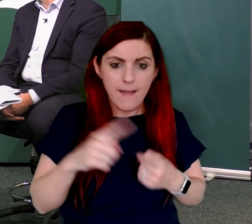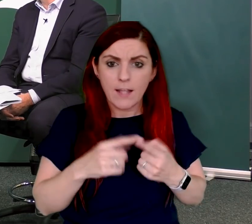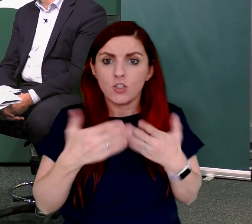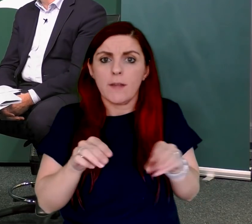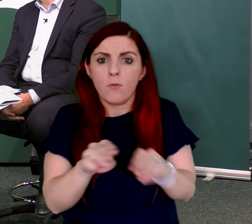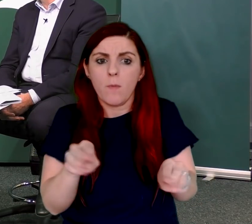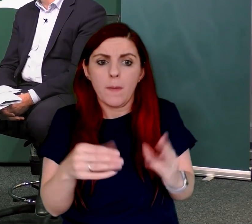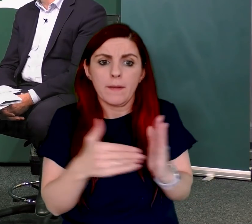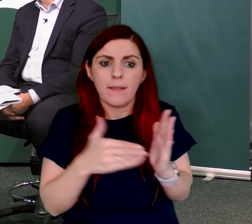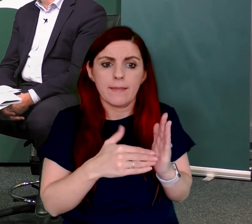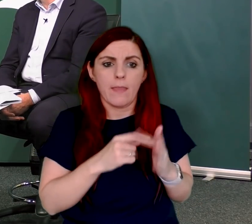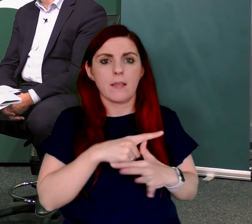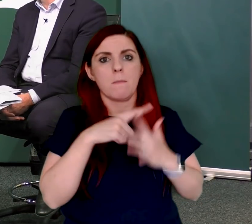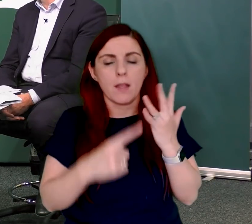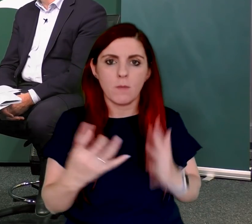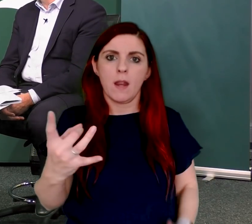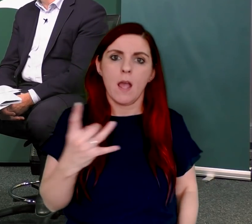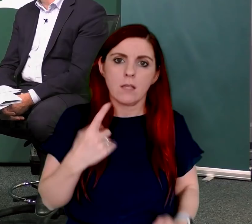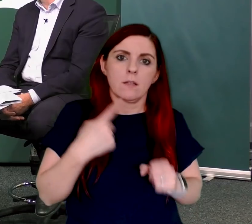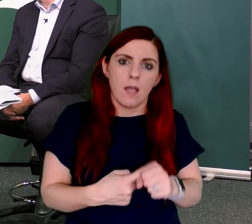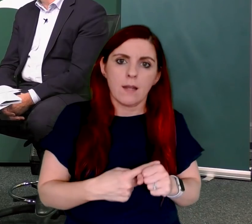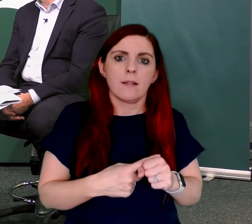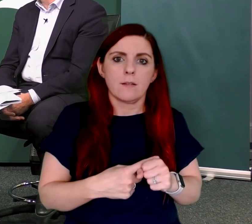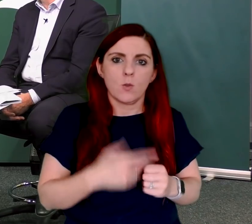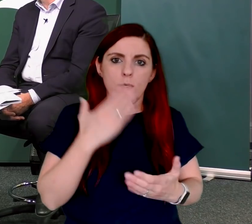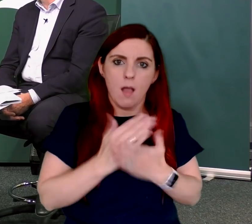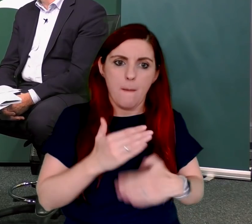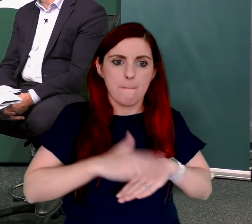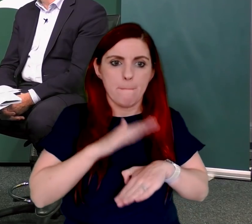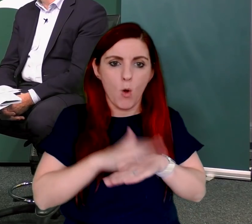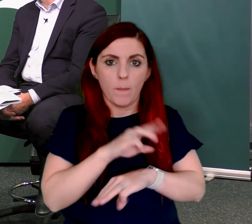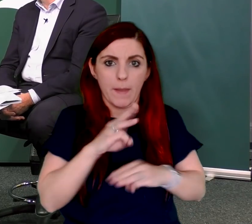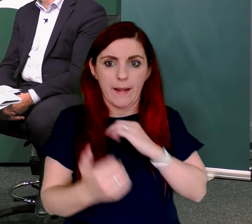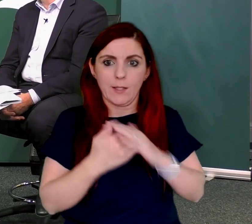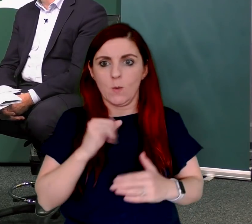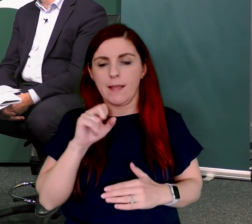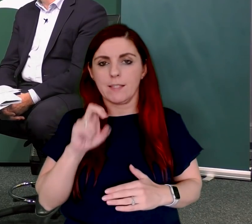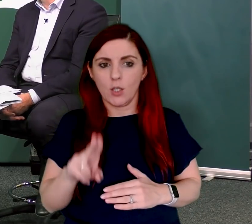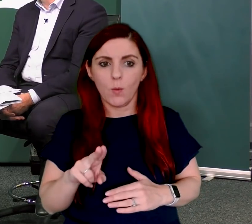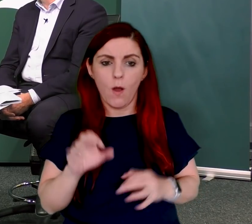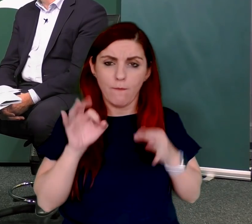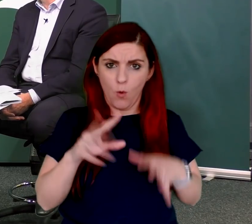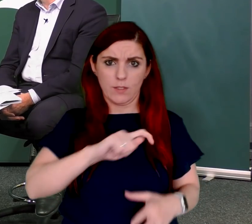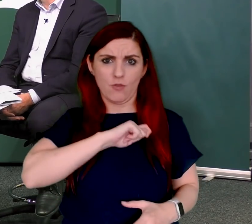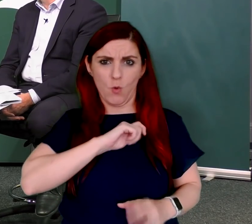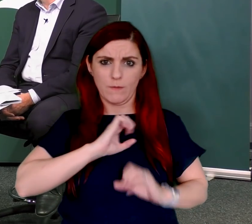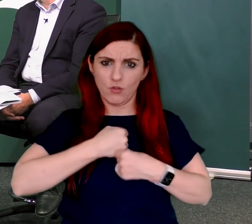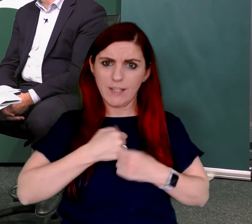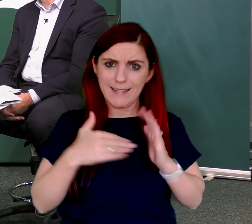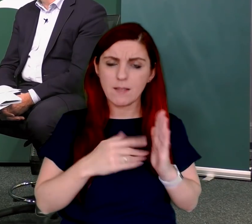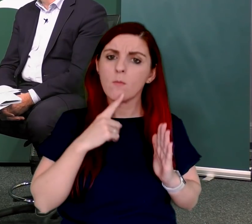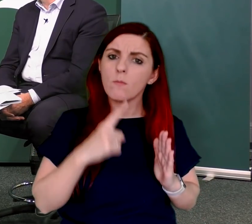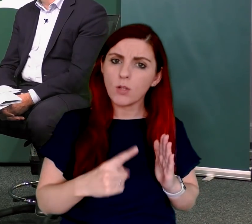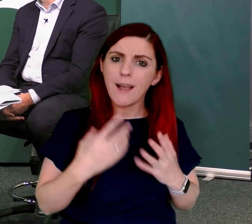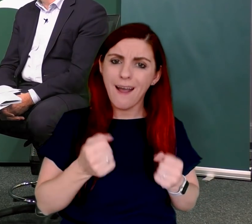measures are being asked of them again to prevent more cases coming into intensive care. Of course, that's true. But there is a way out of this.